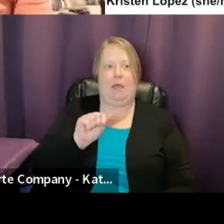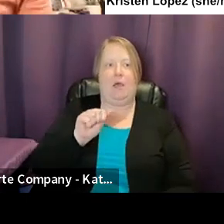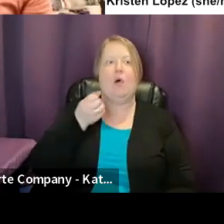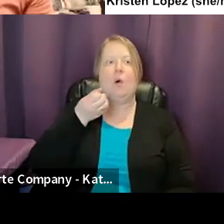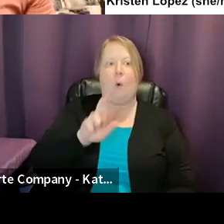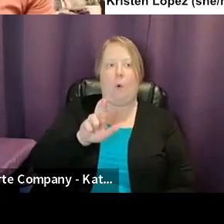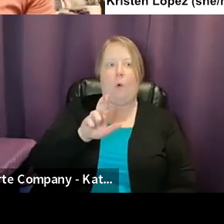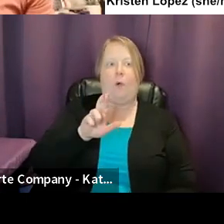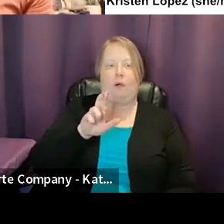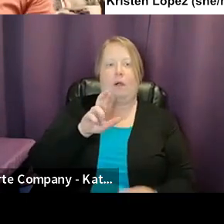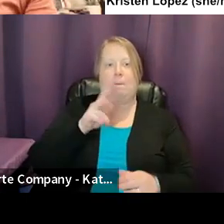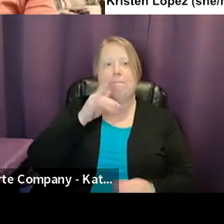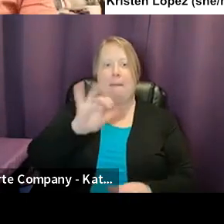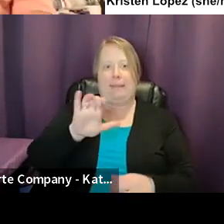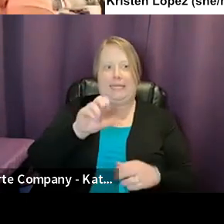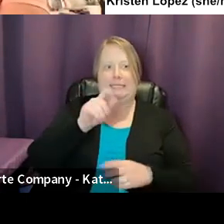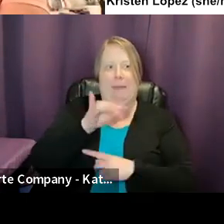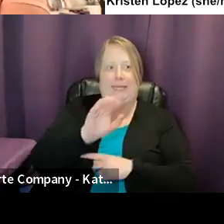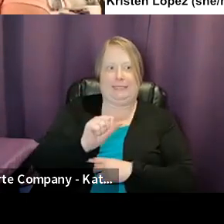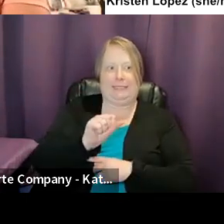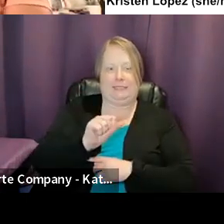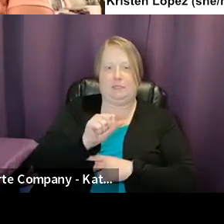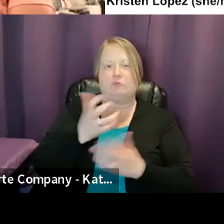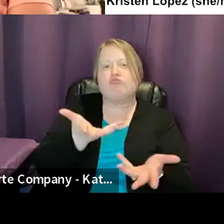spaces? Kristen, go.